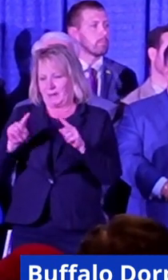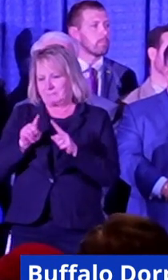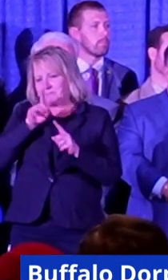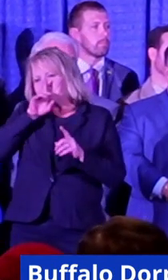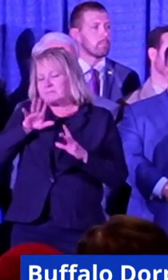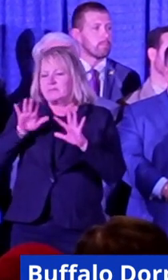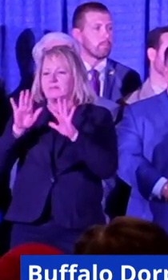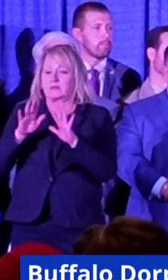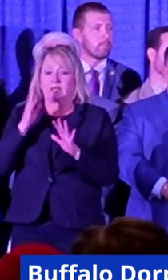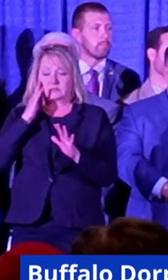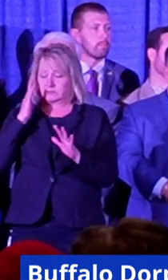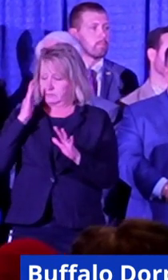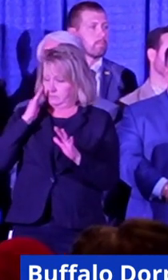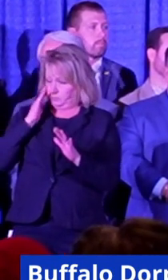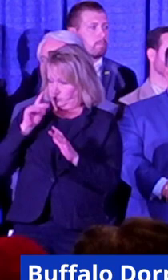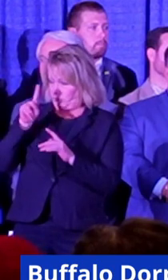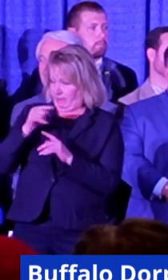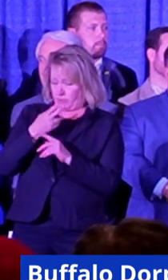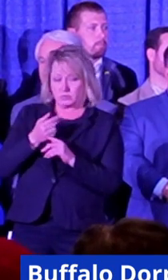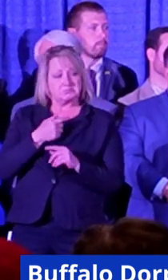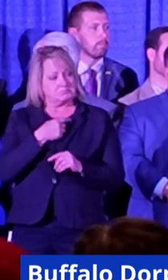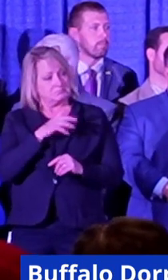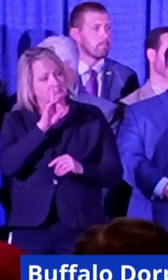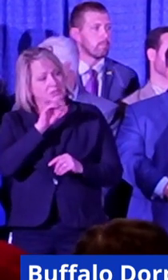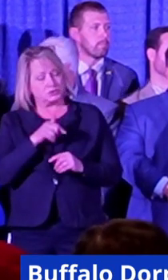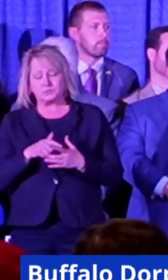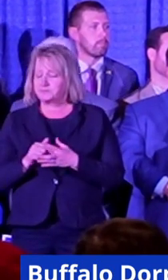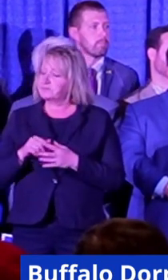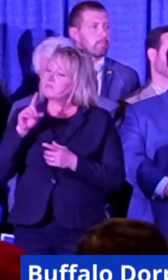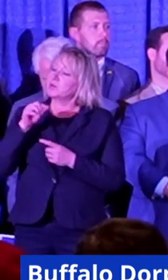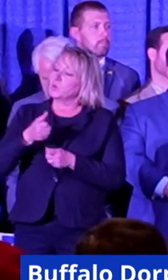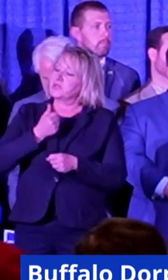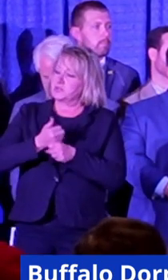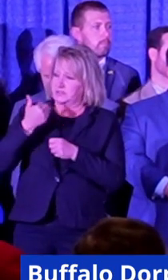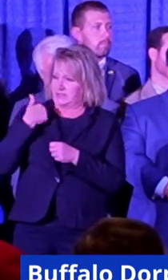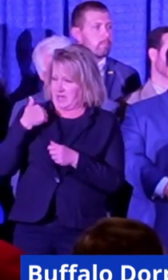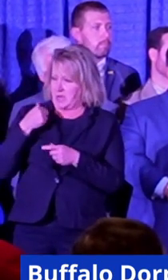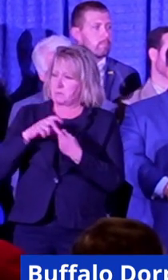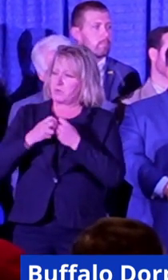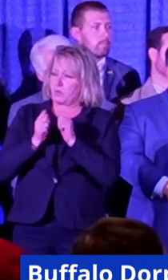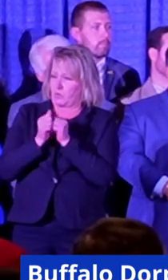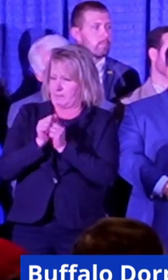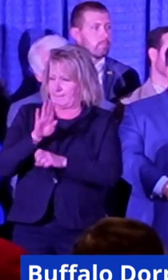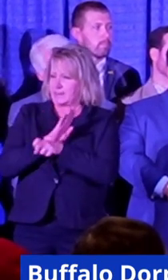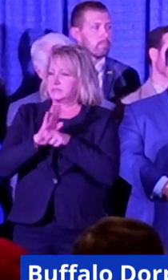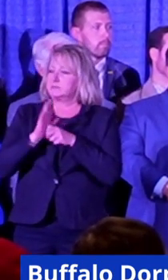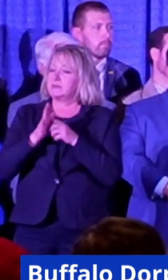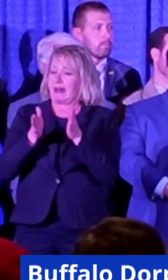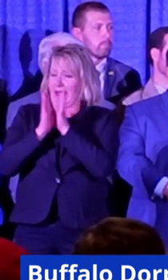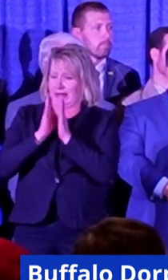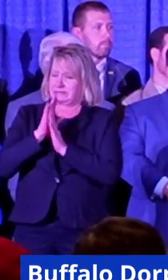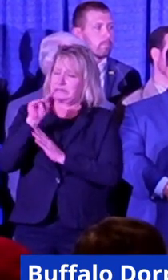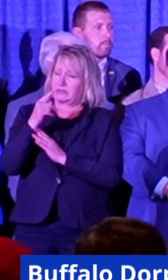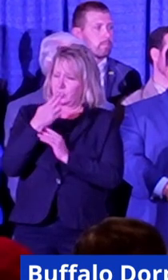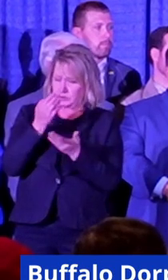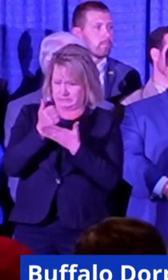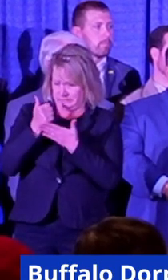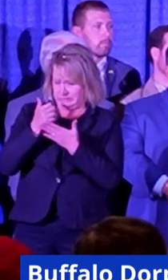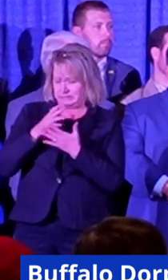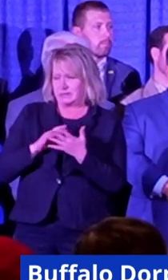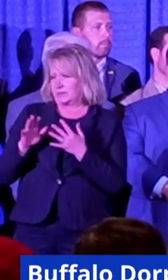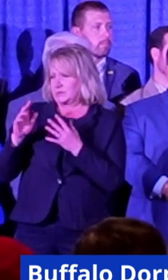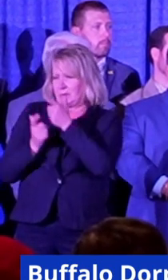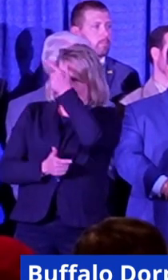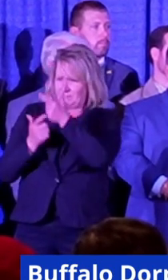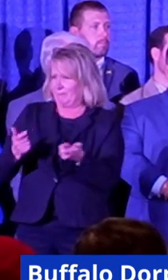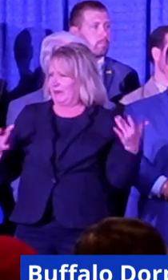said, "Do you know Kathy Hochul?" I said, "I do." He said, 20 years ago, I had a problem with my business, and I asked Kathy Hochul for help. He said, "It was a